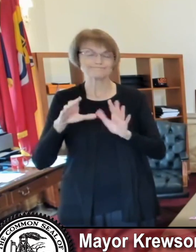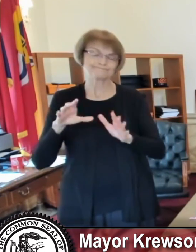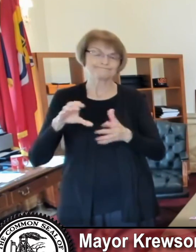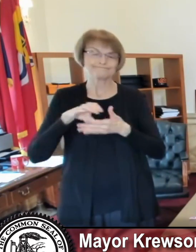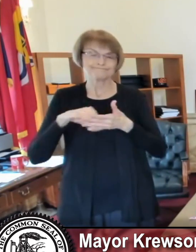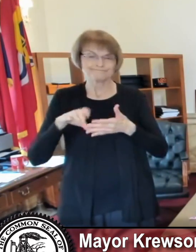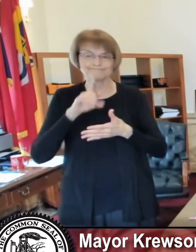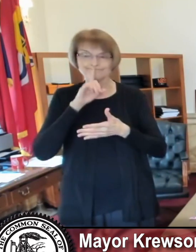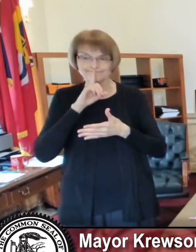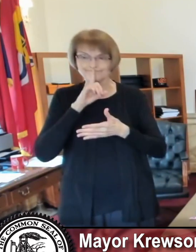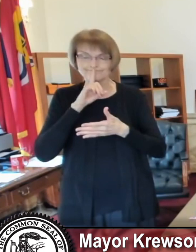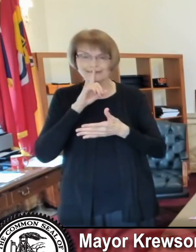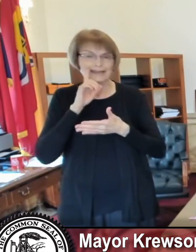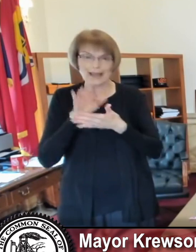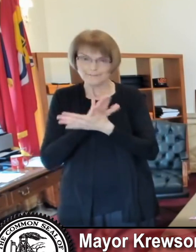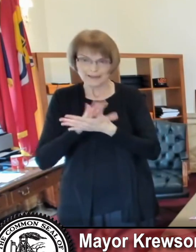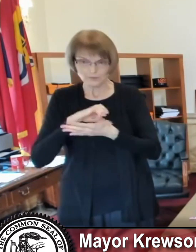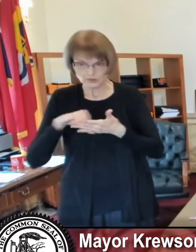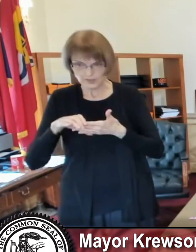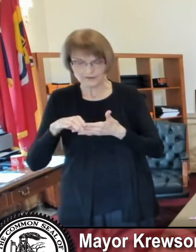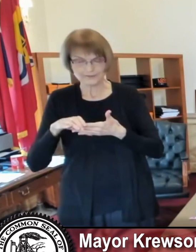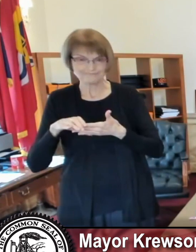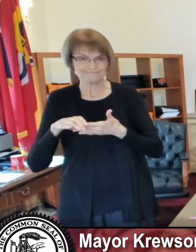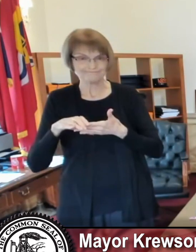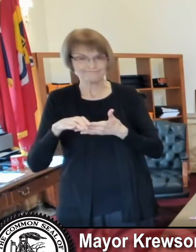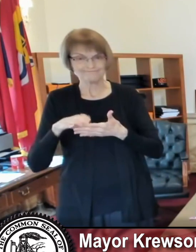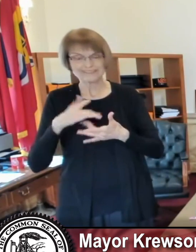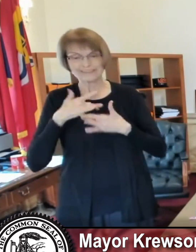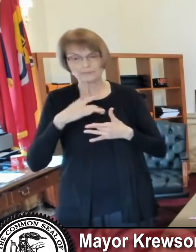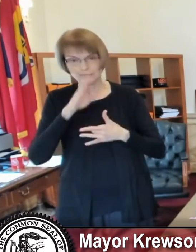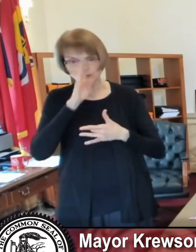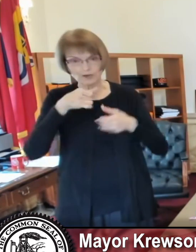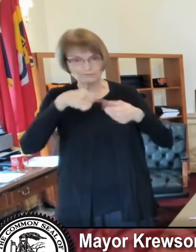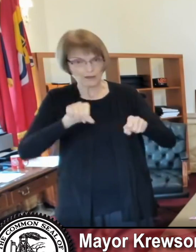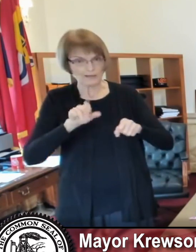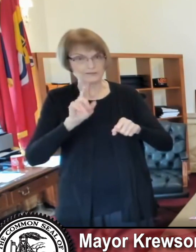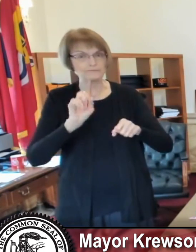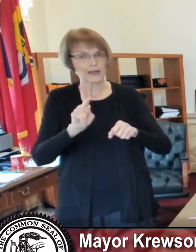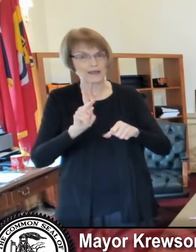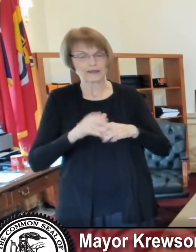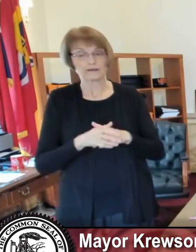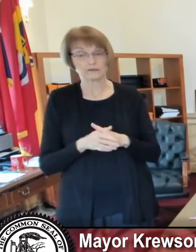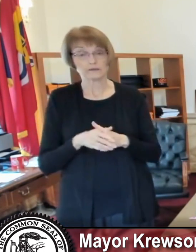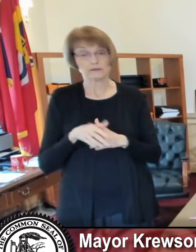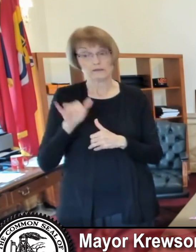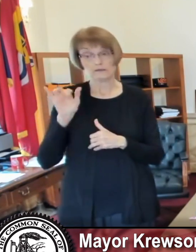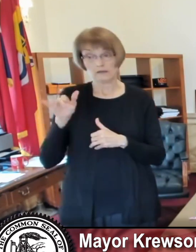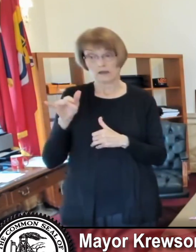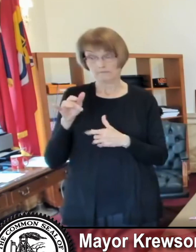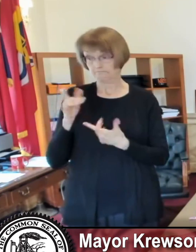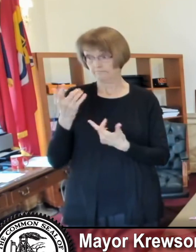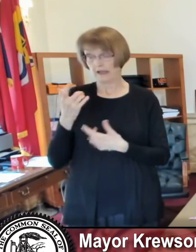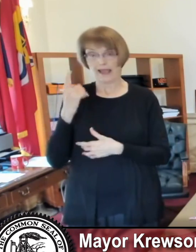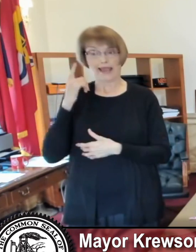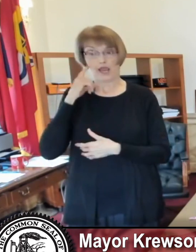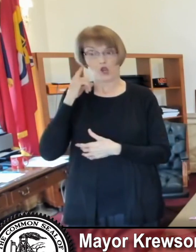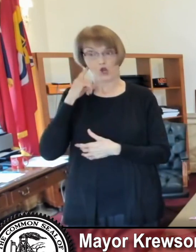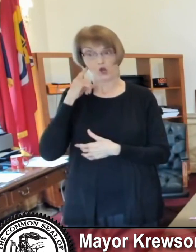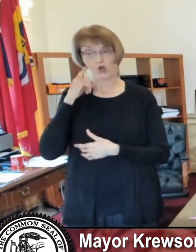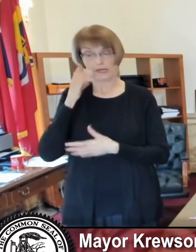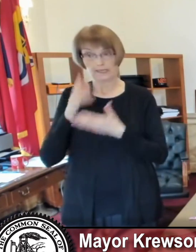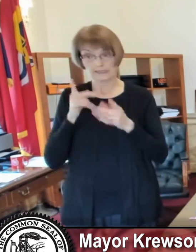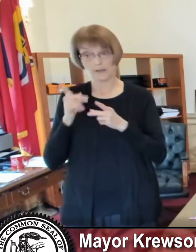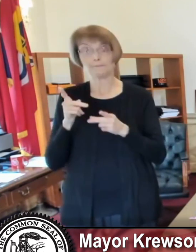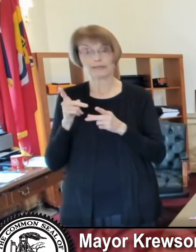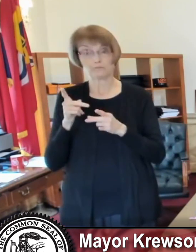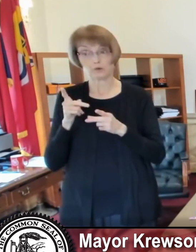it's really going direct into your bank account. Those amounts started coming out. I heard of them hitting some